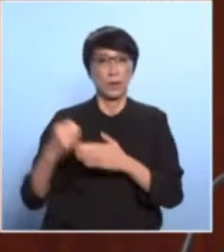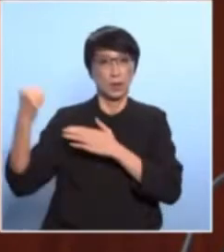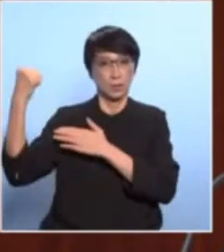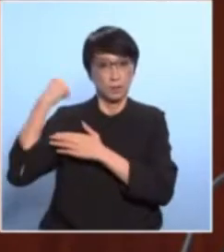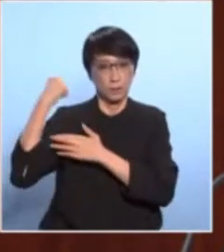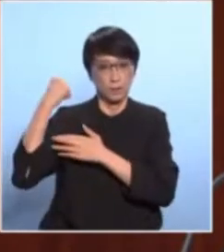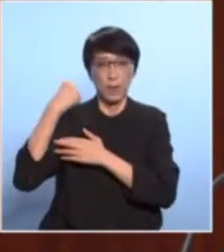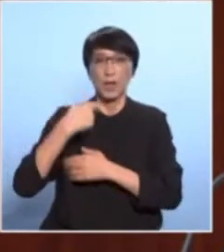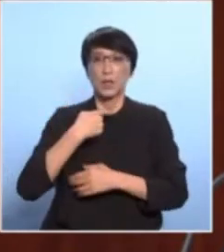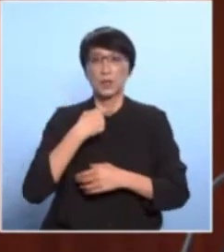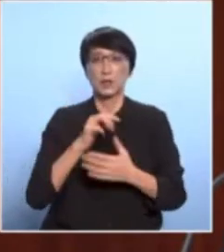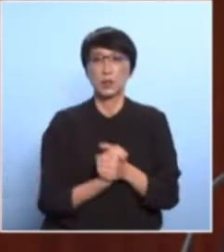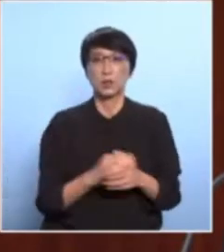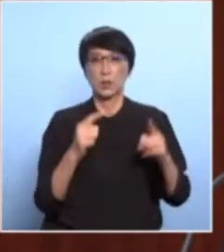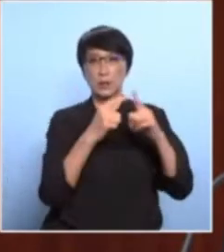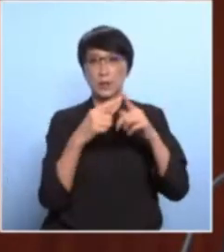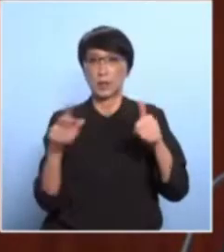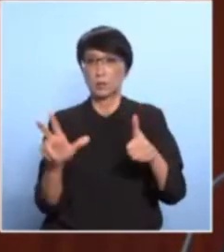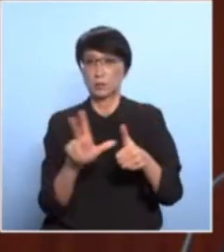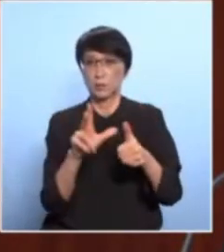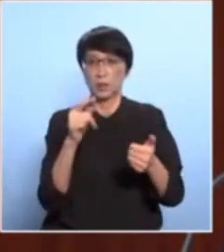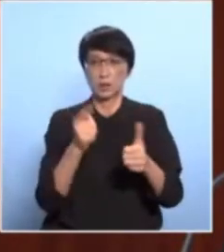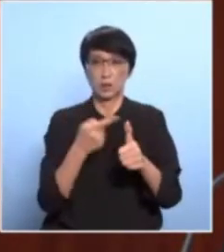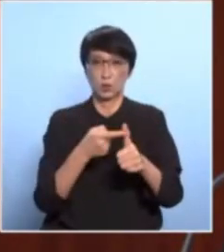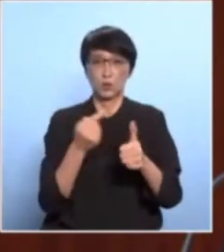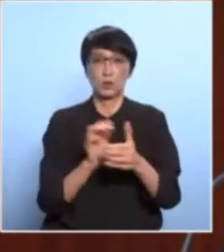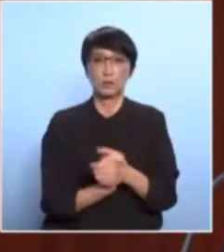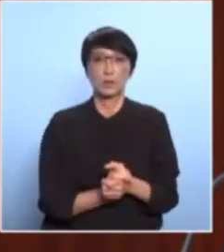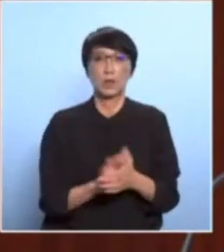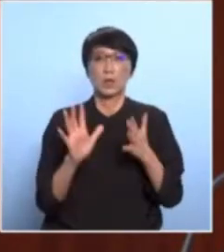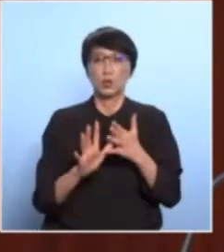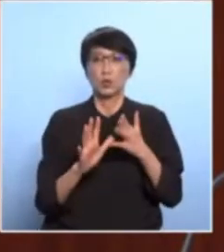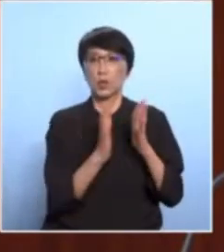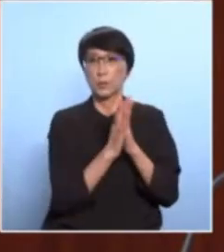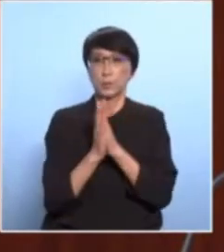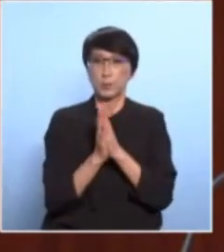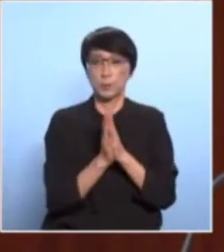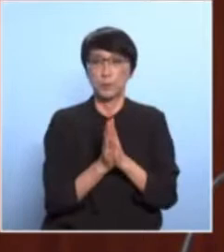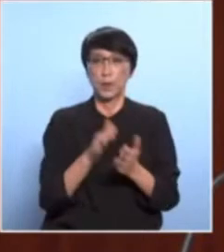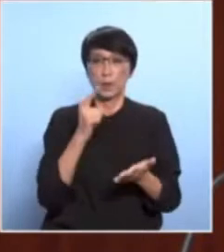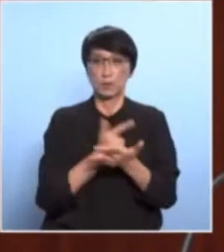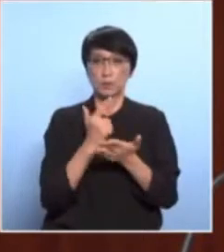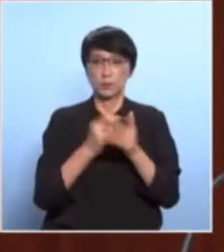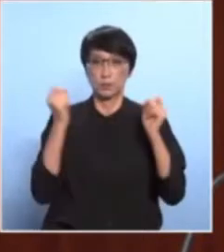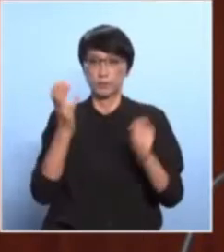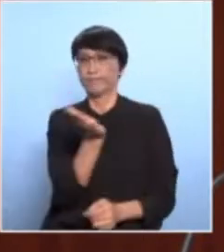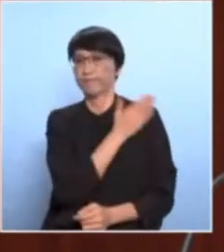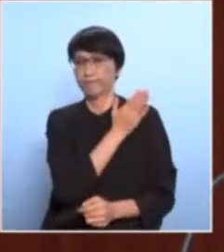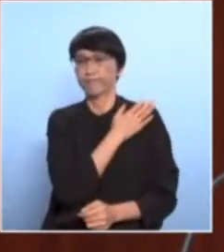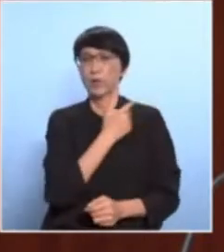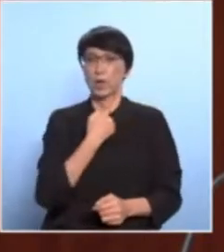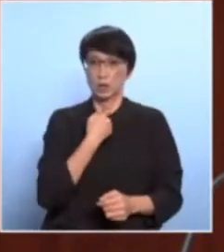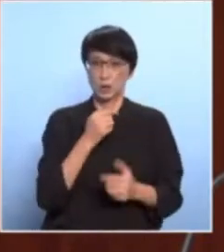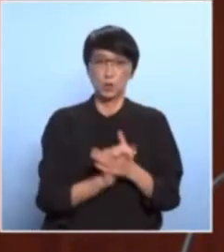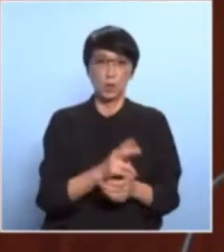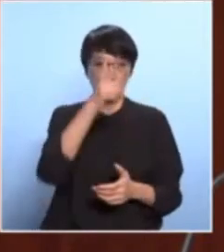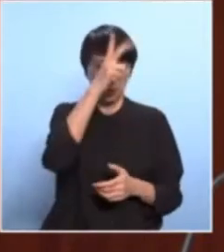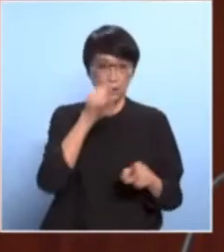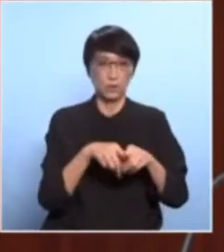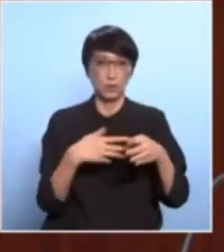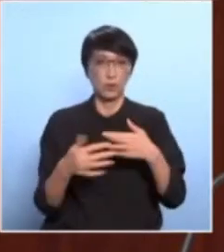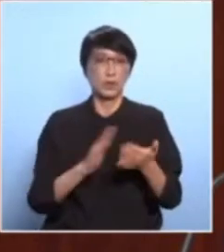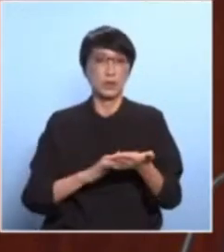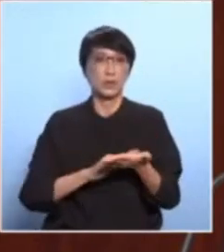civil servants must be well aware of the need to safeguard sovereignty, national security, and development interests. They